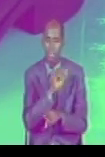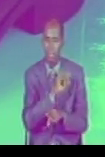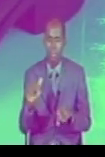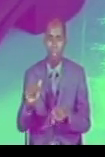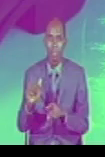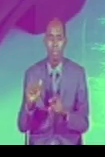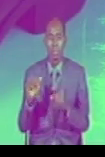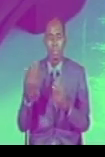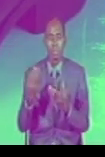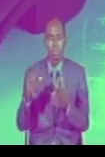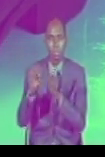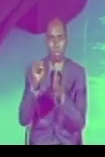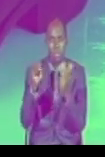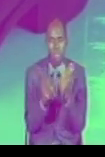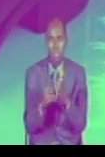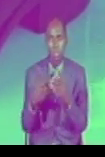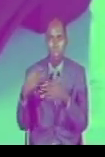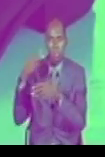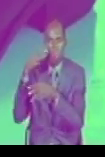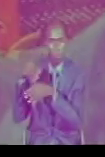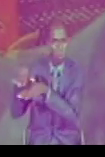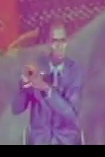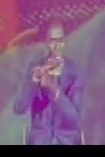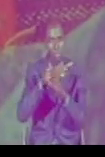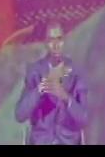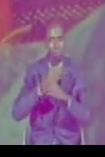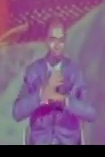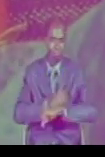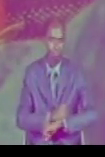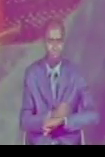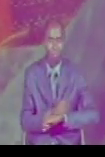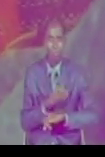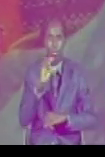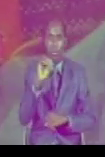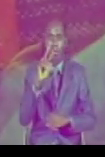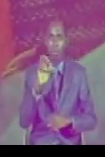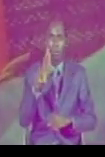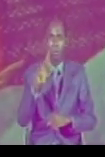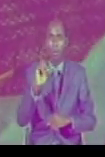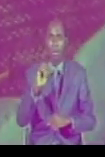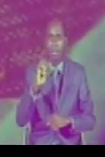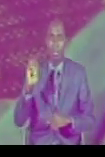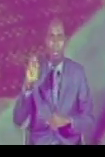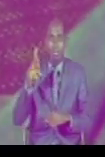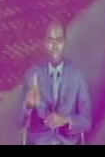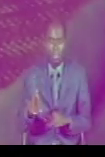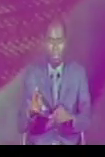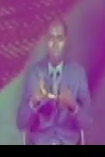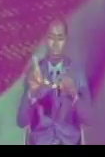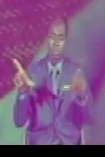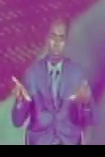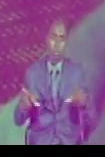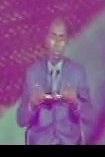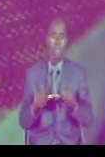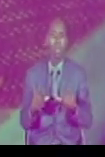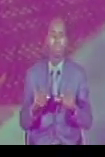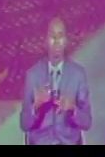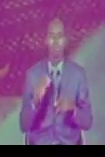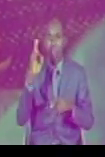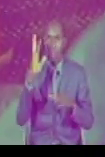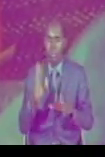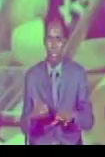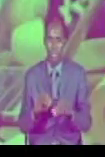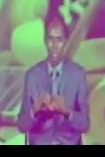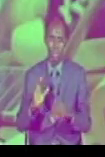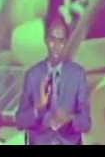our state, our overseer in our region, our pastor in our local church? What kind of preparation does